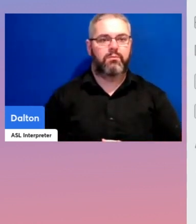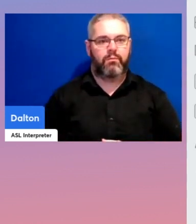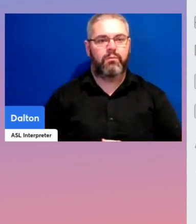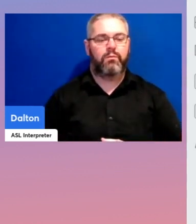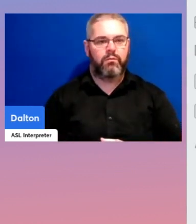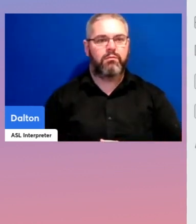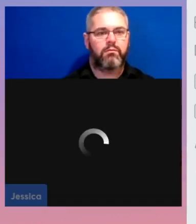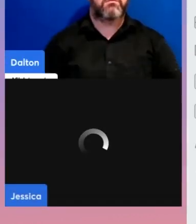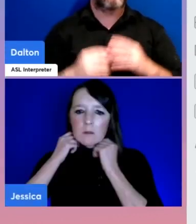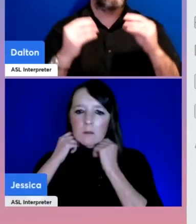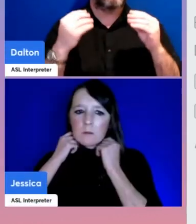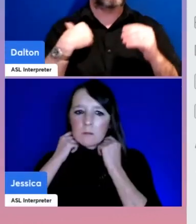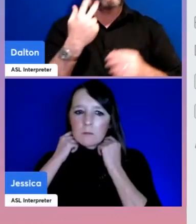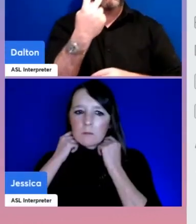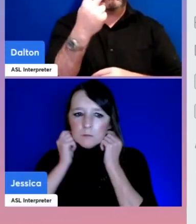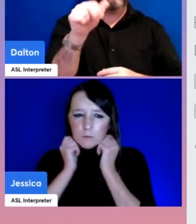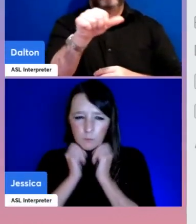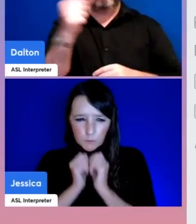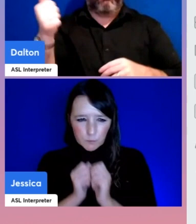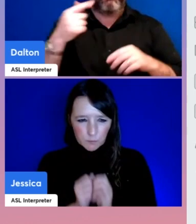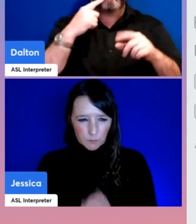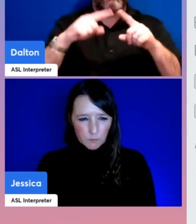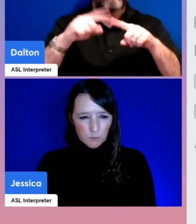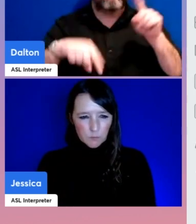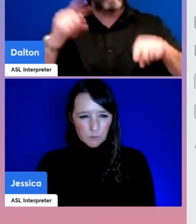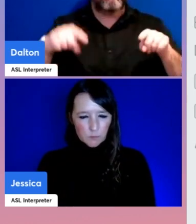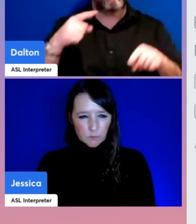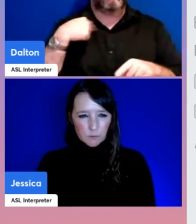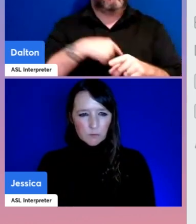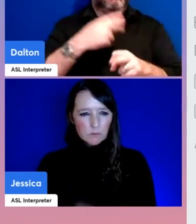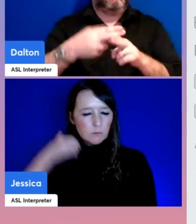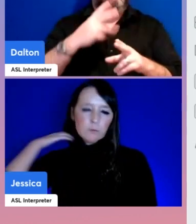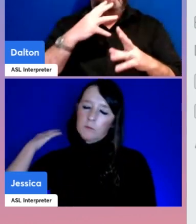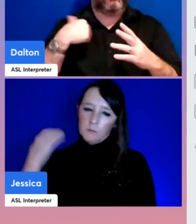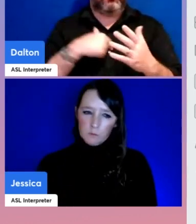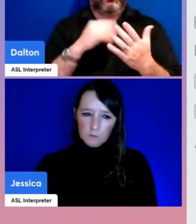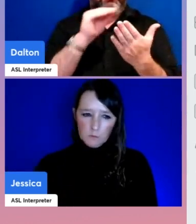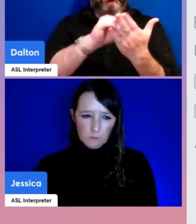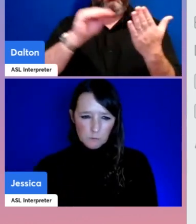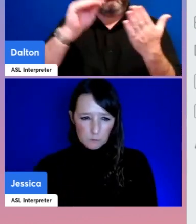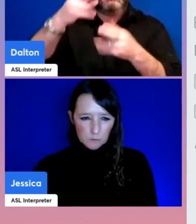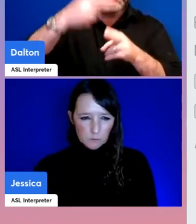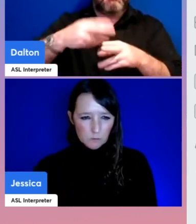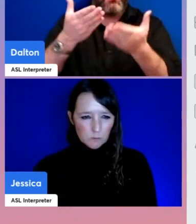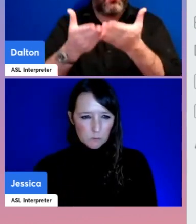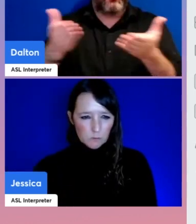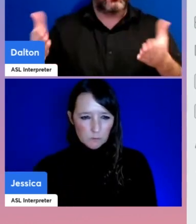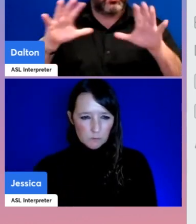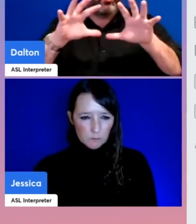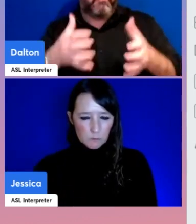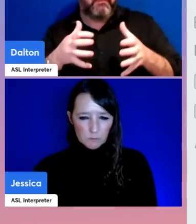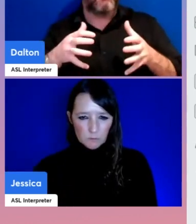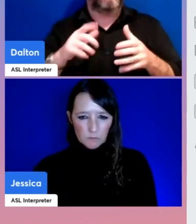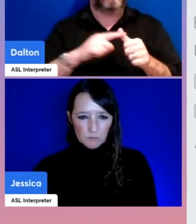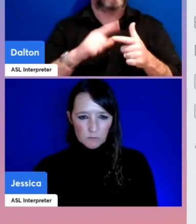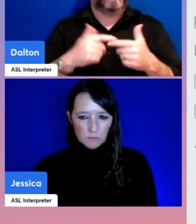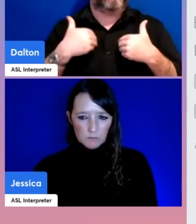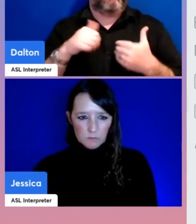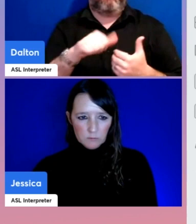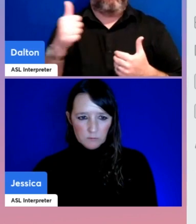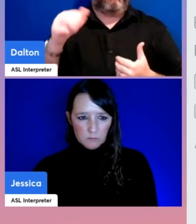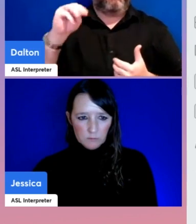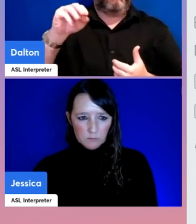I have two other variables, one for name suffix, which will be appended to the name of the resource group, and I have a map